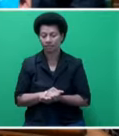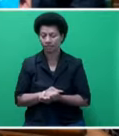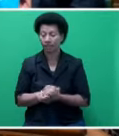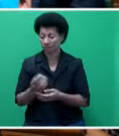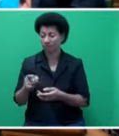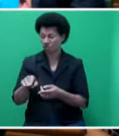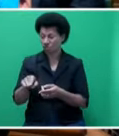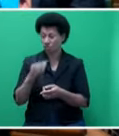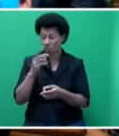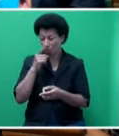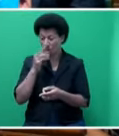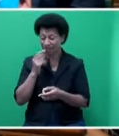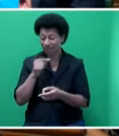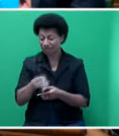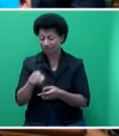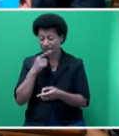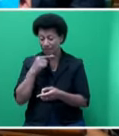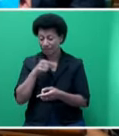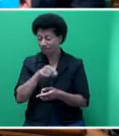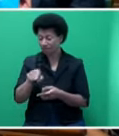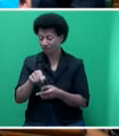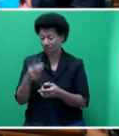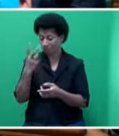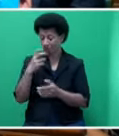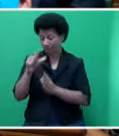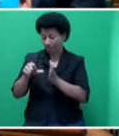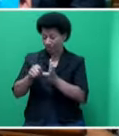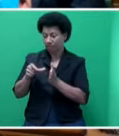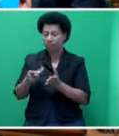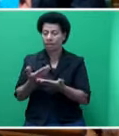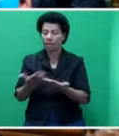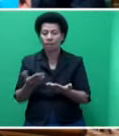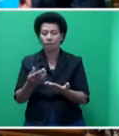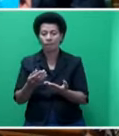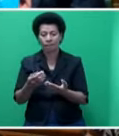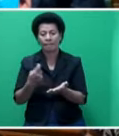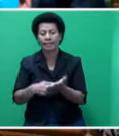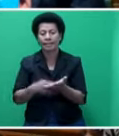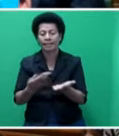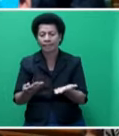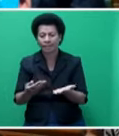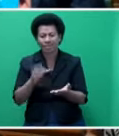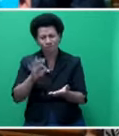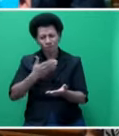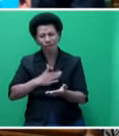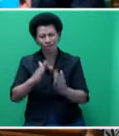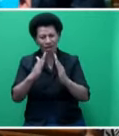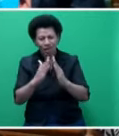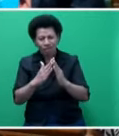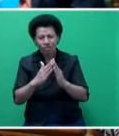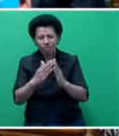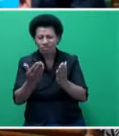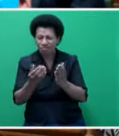retirement, the future for these people. I mean, yes, we don't want them to lose their homes, but we also want them